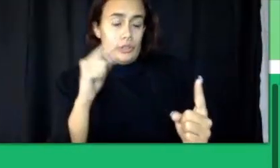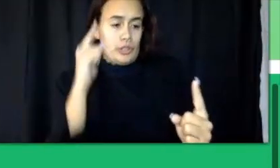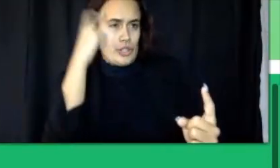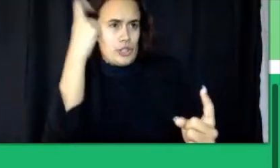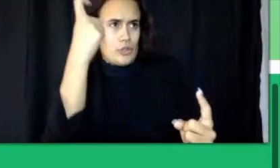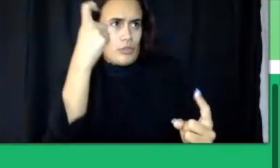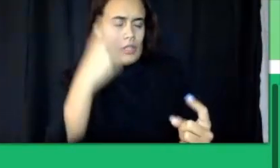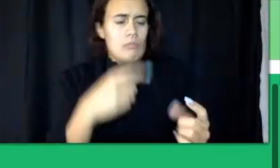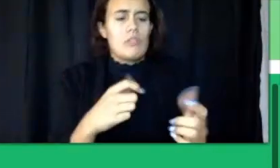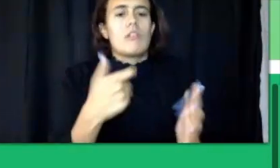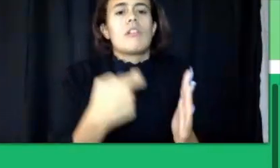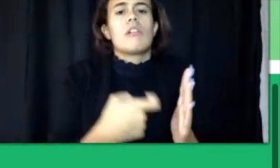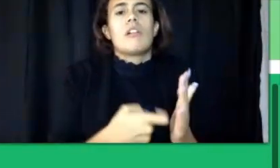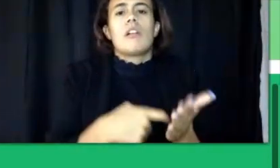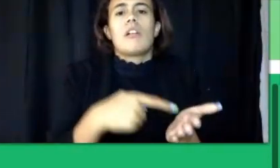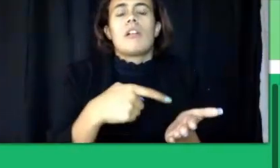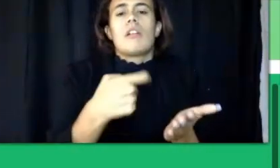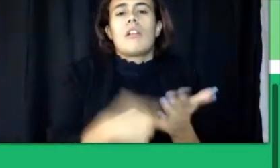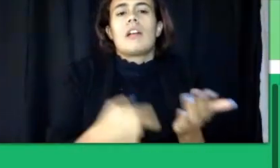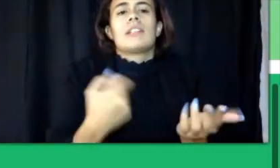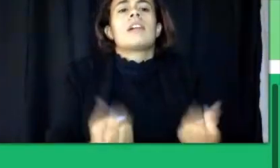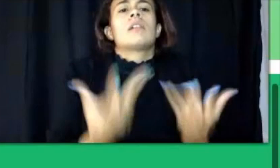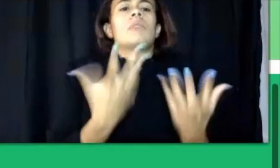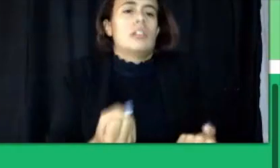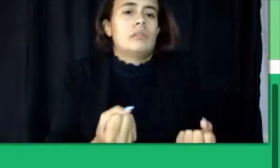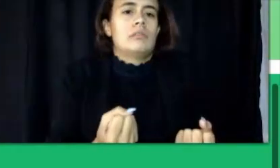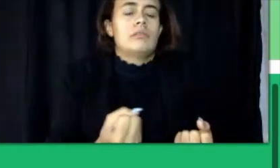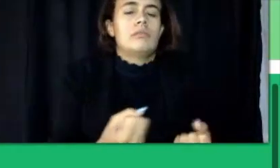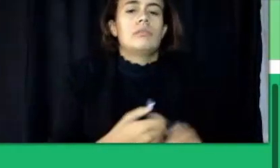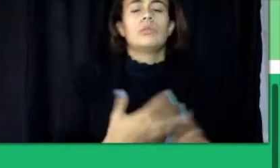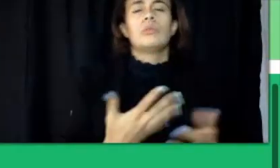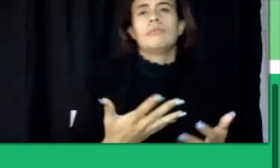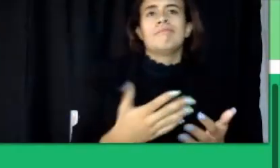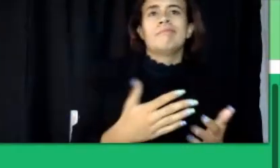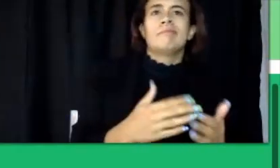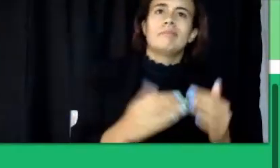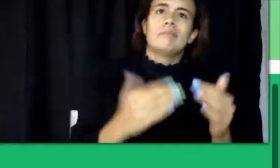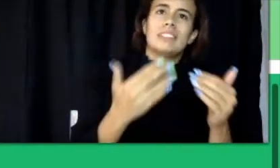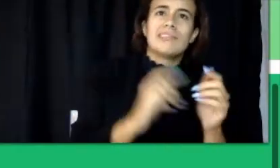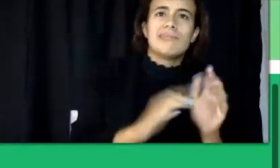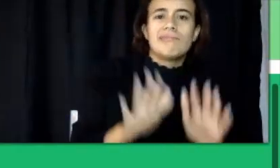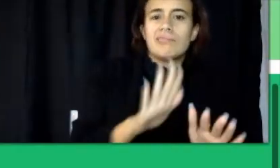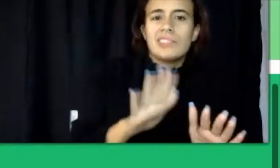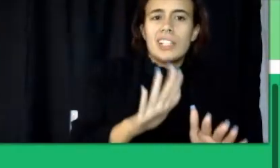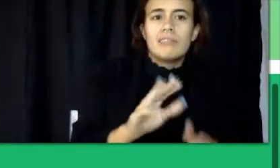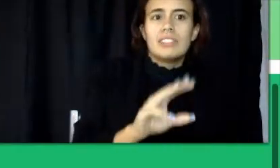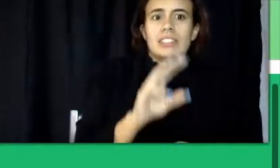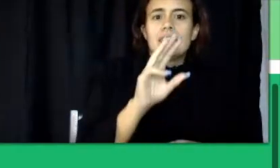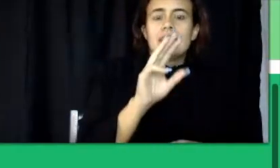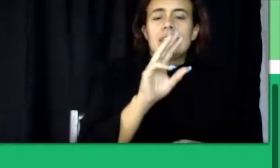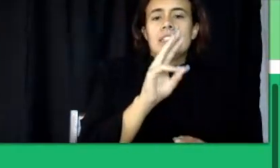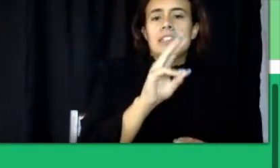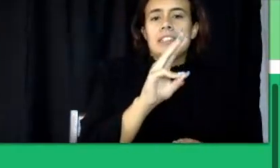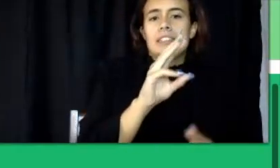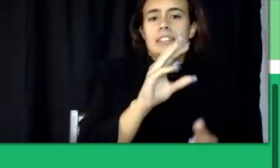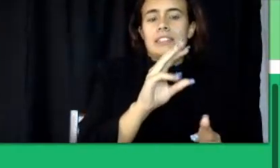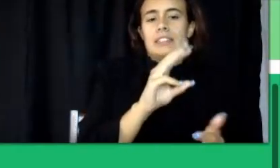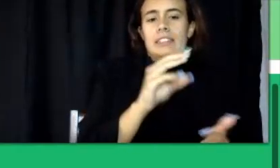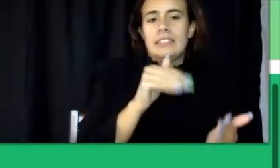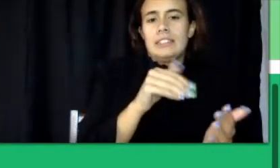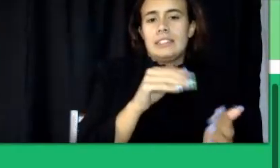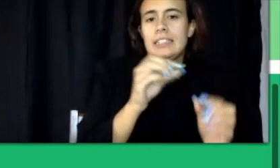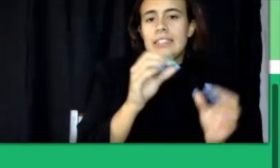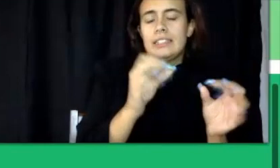college cost you, in numbers? In total, it was about a little over 6 figures. The primary loan that paid